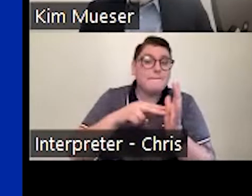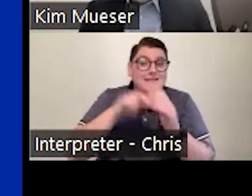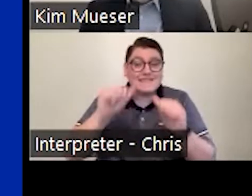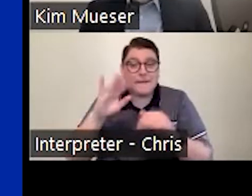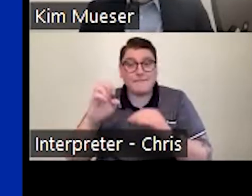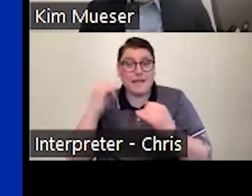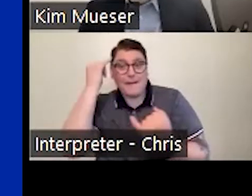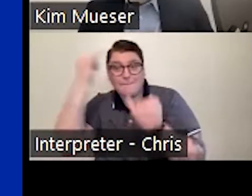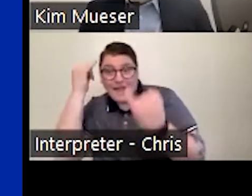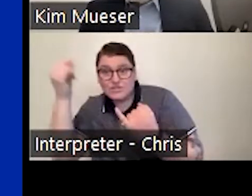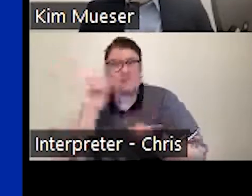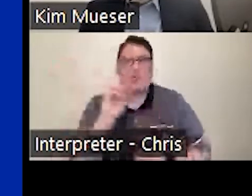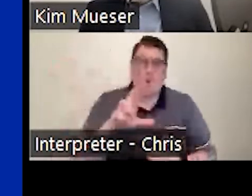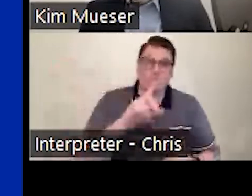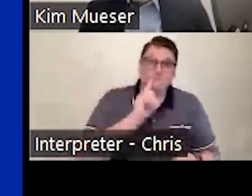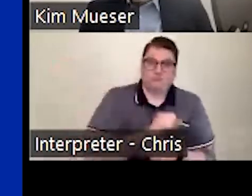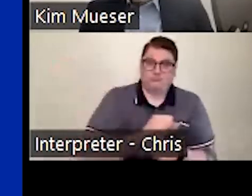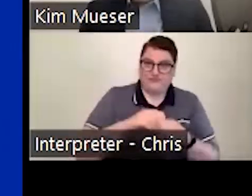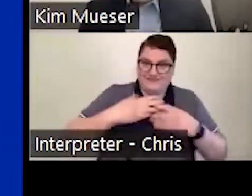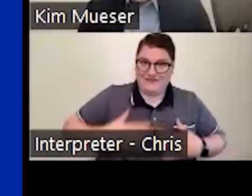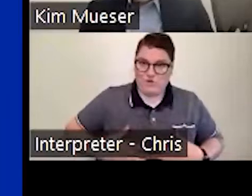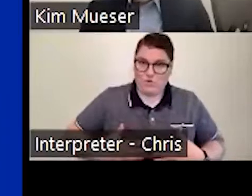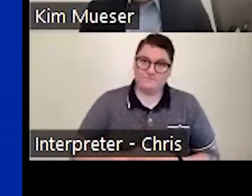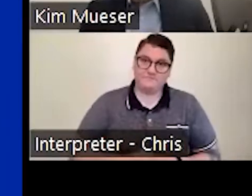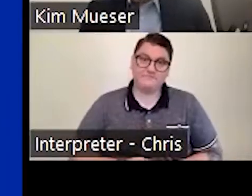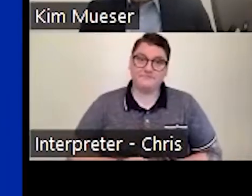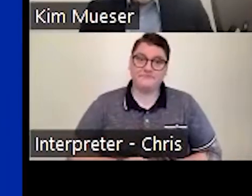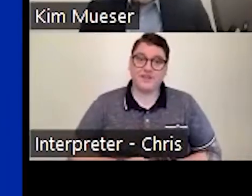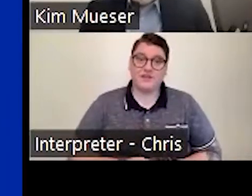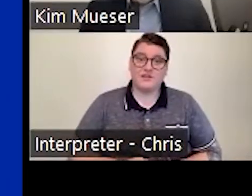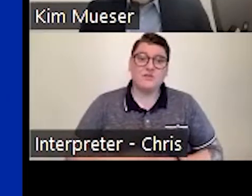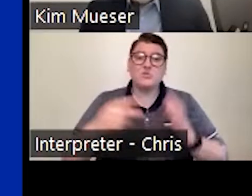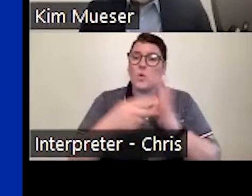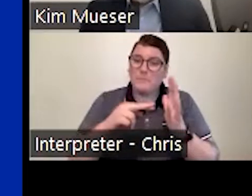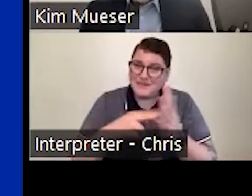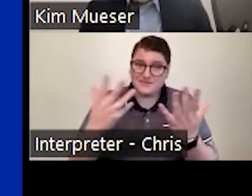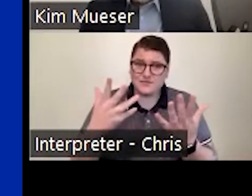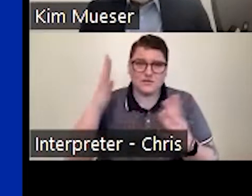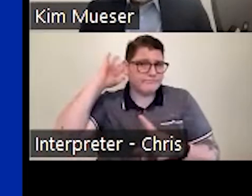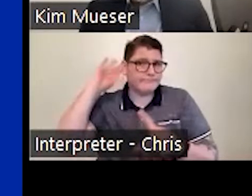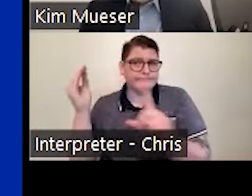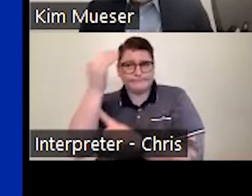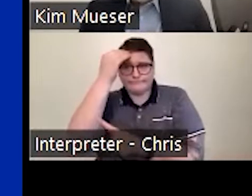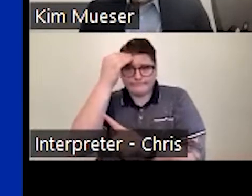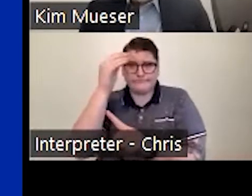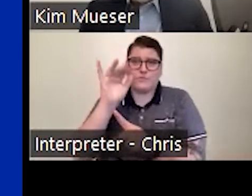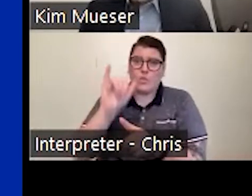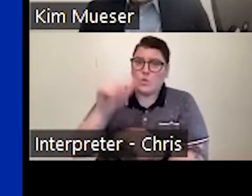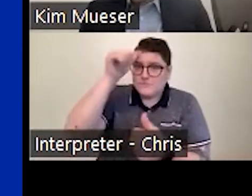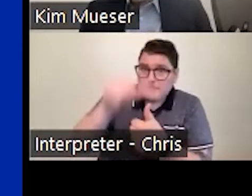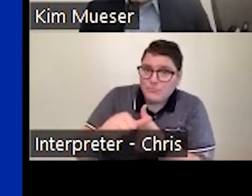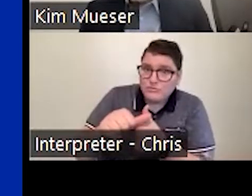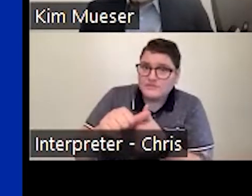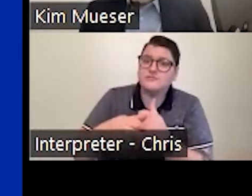vivo. So in terms of imaginal stimuli, what we're really talking about is the memories that people have of a traumatic event. And when you're